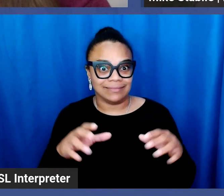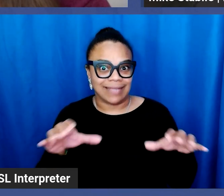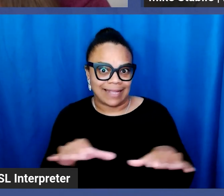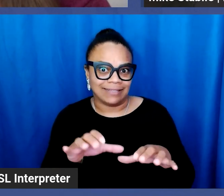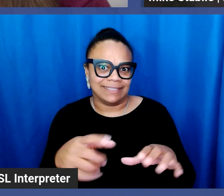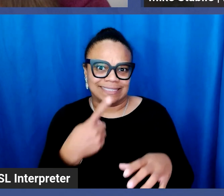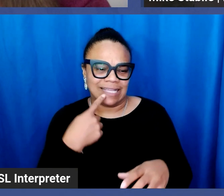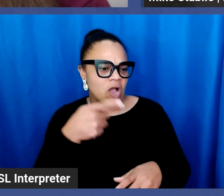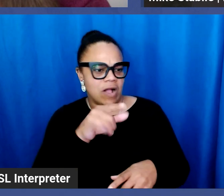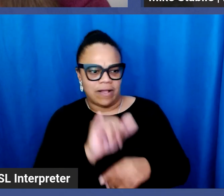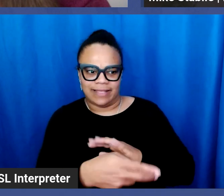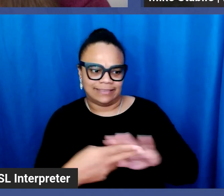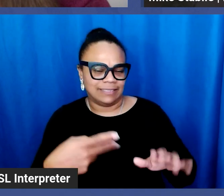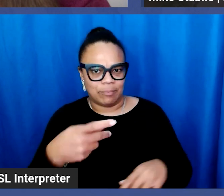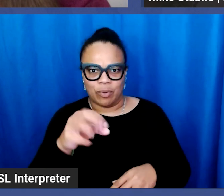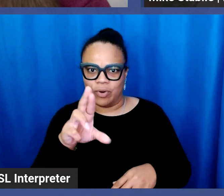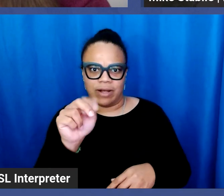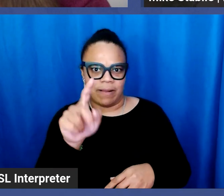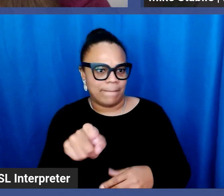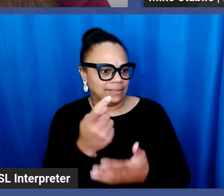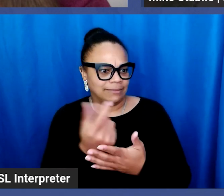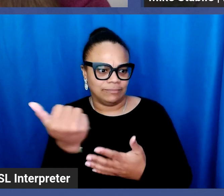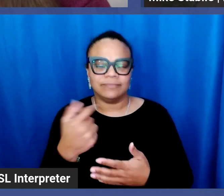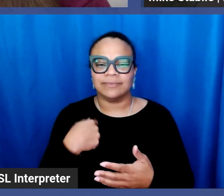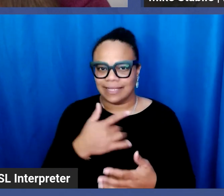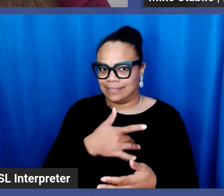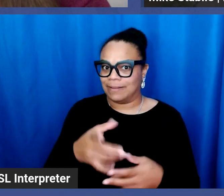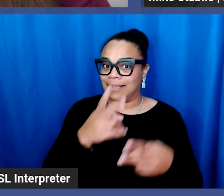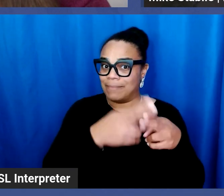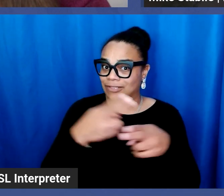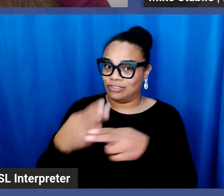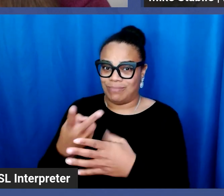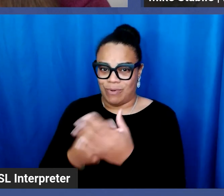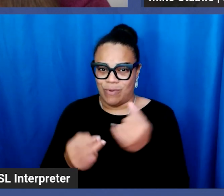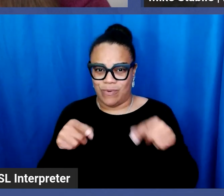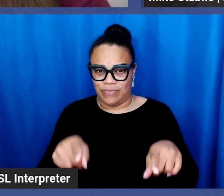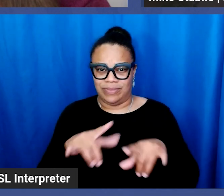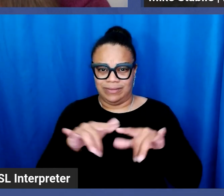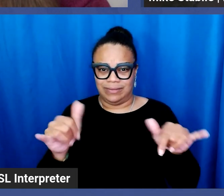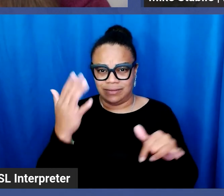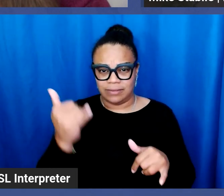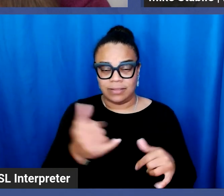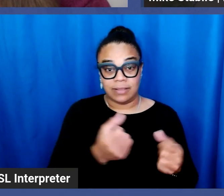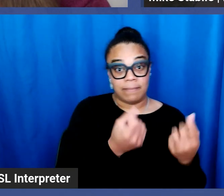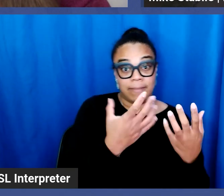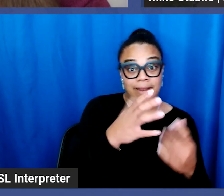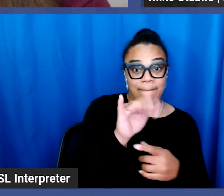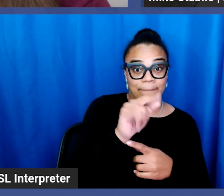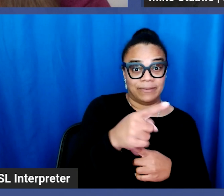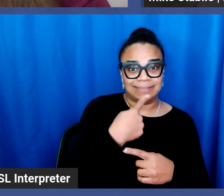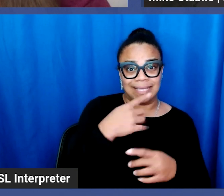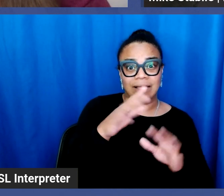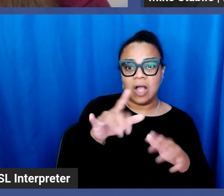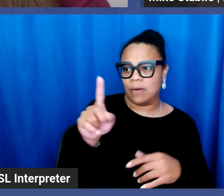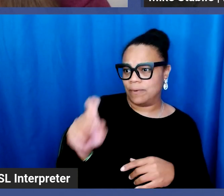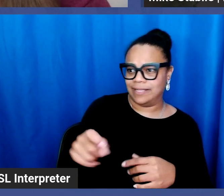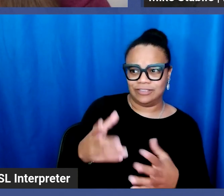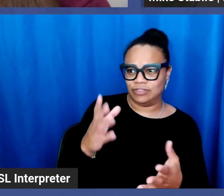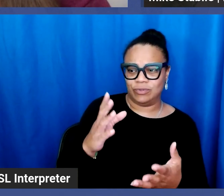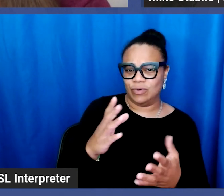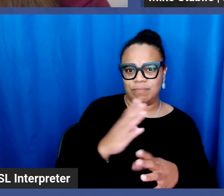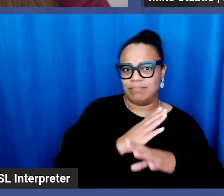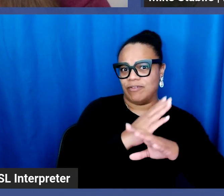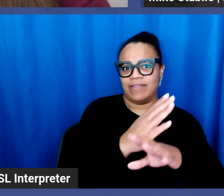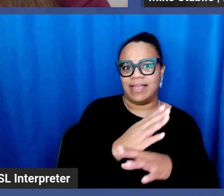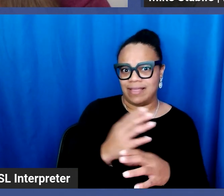And so I think that I always talk about these things in tandem, because on one hand, you have all these bills saying, hey, listen, we need to cut off large portions of the